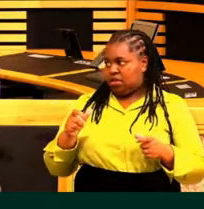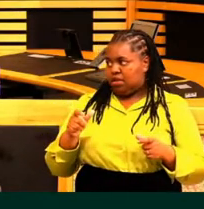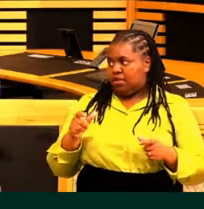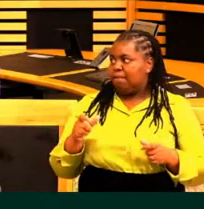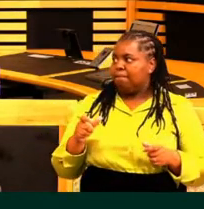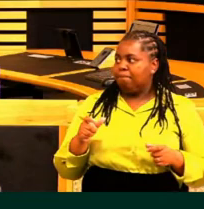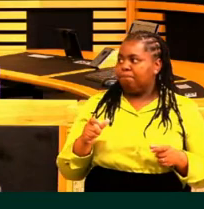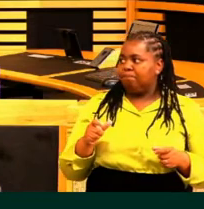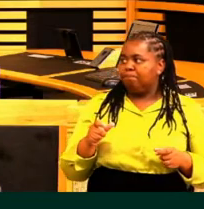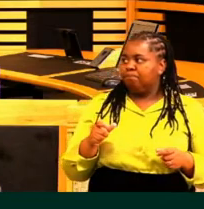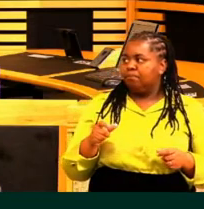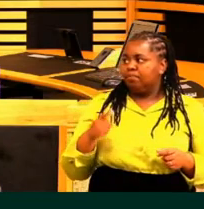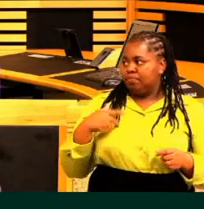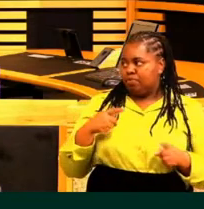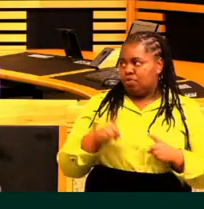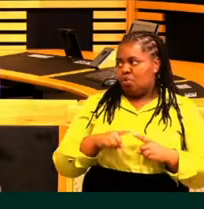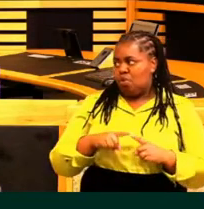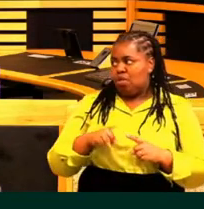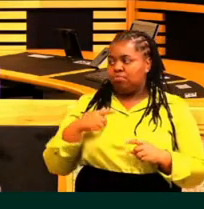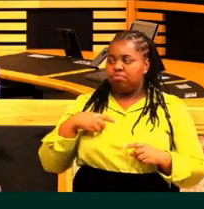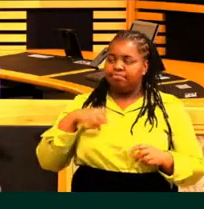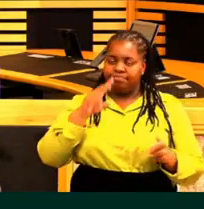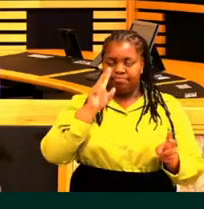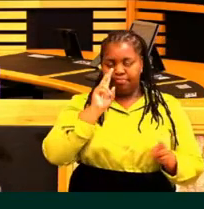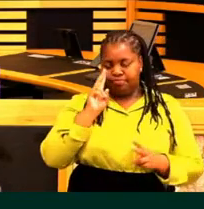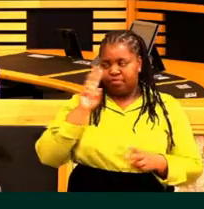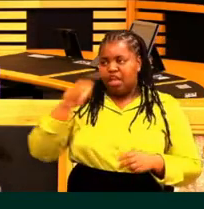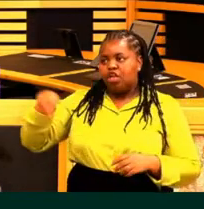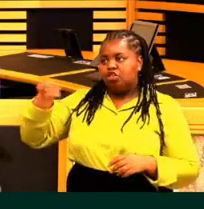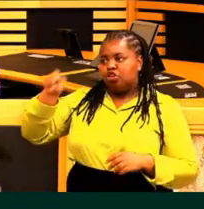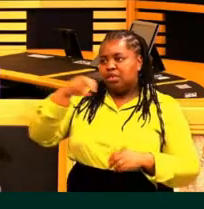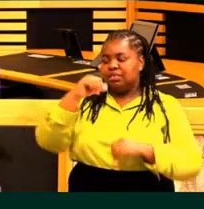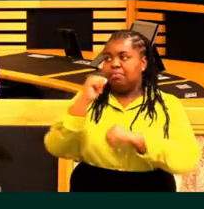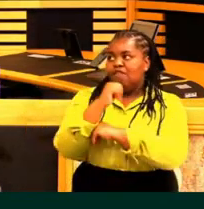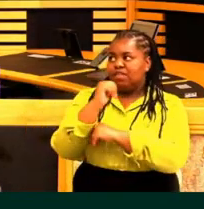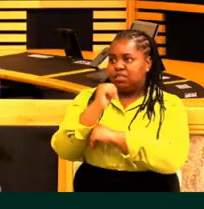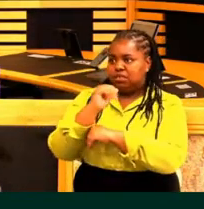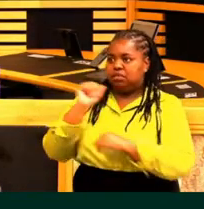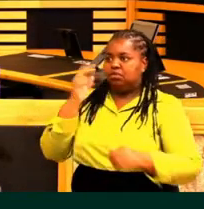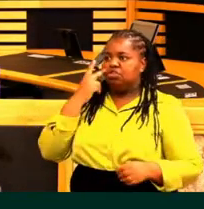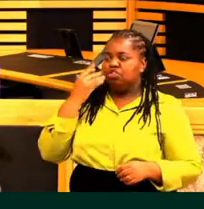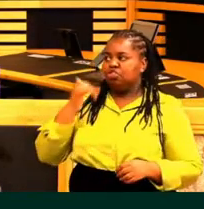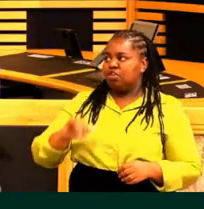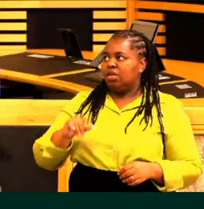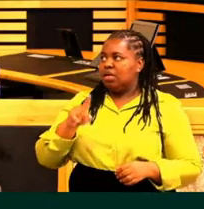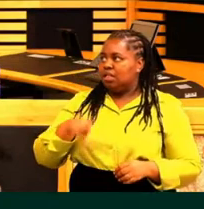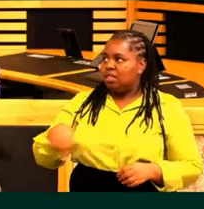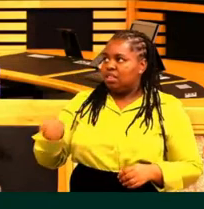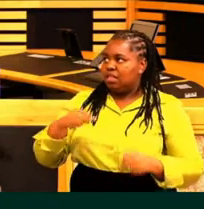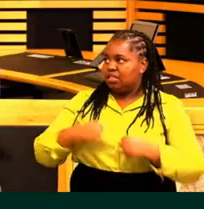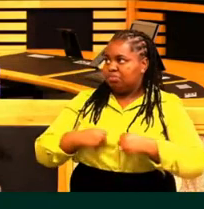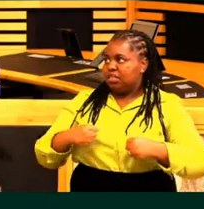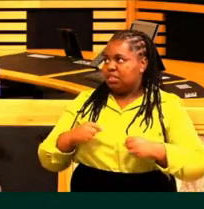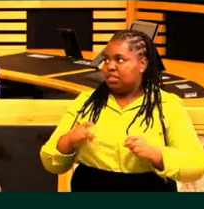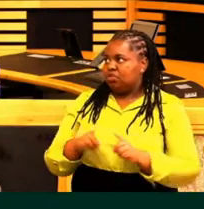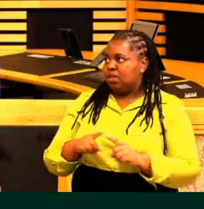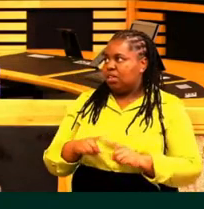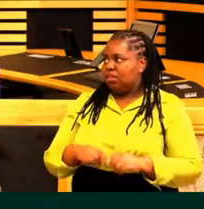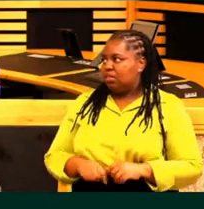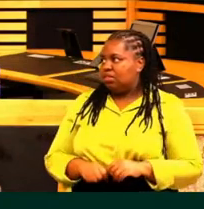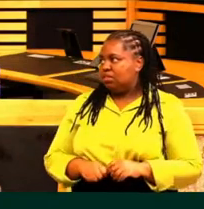uh let's also go to that visit tourism offices and check as a space Asiana vanderbacha